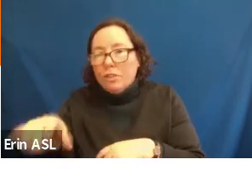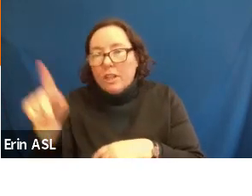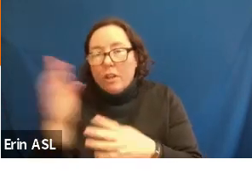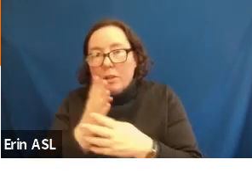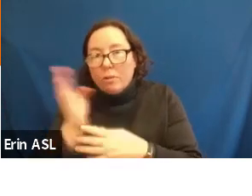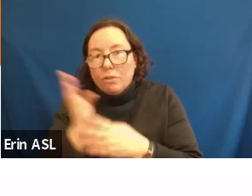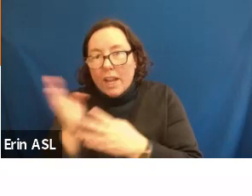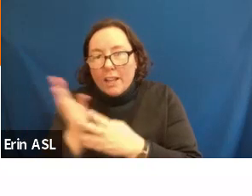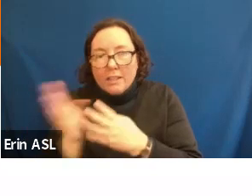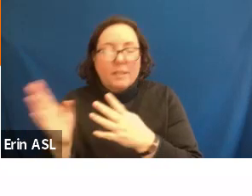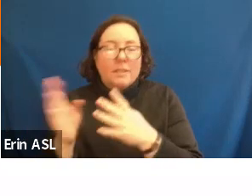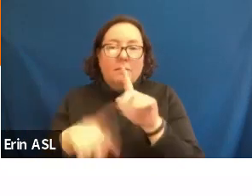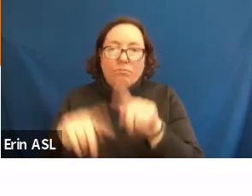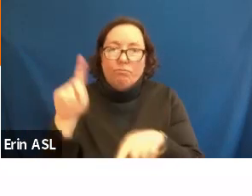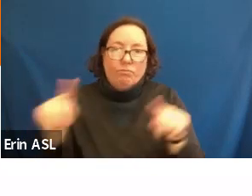tract model.